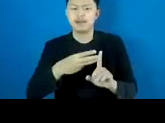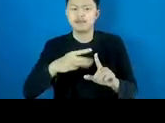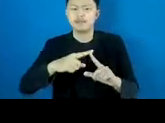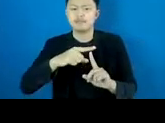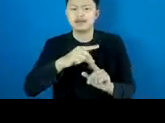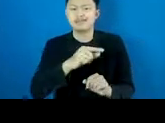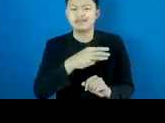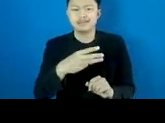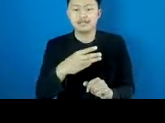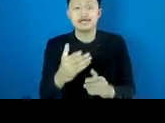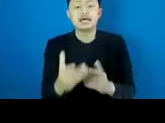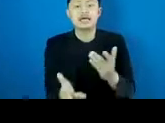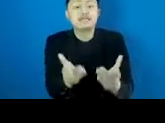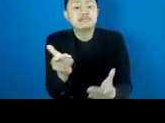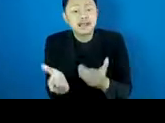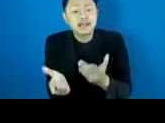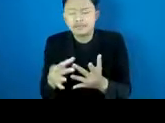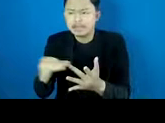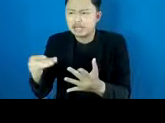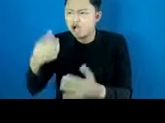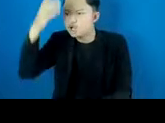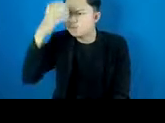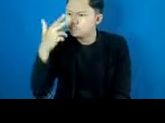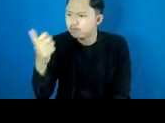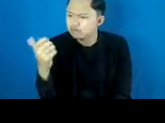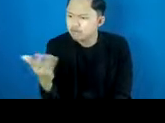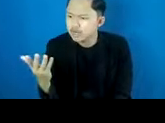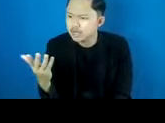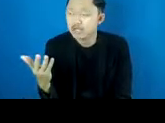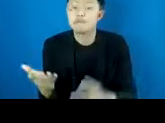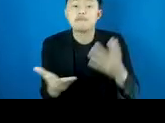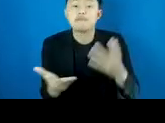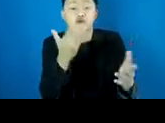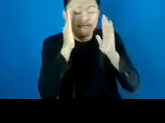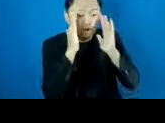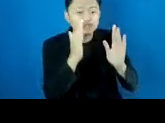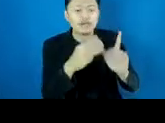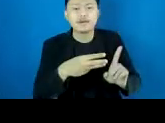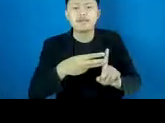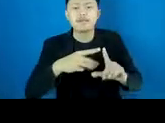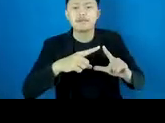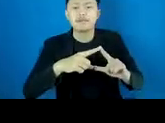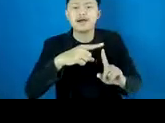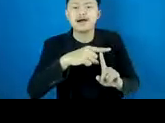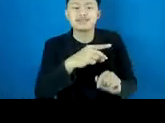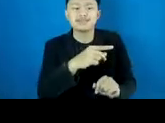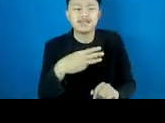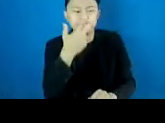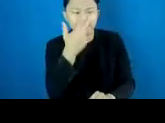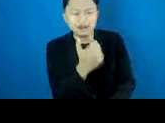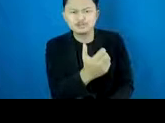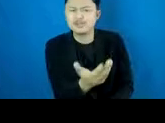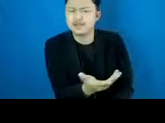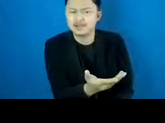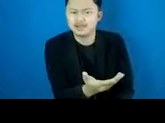the right spec of the bus will ensure a lot of these are not risks or they are low